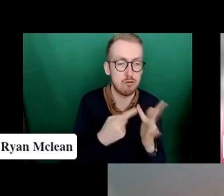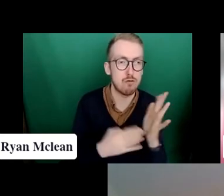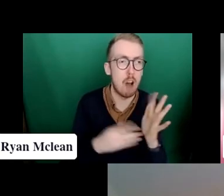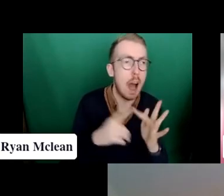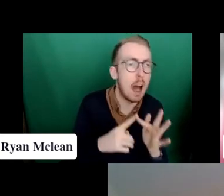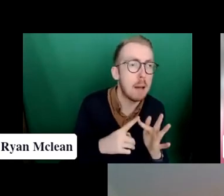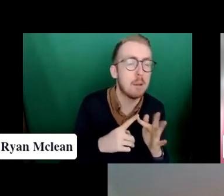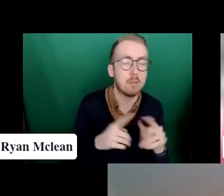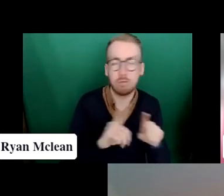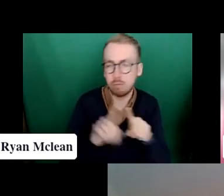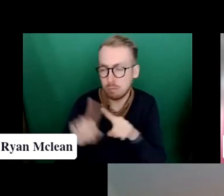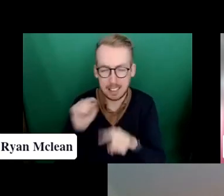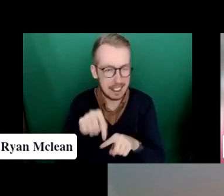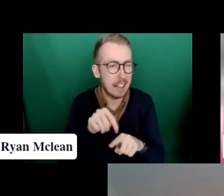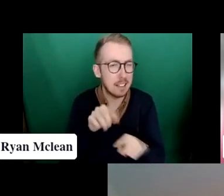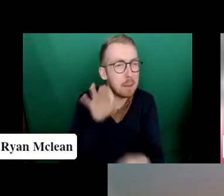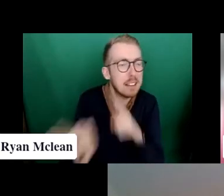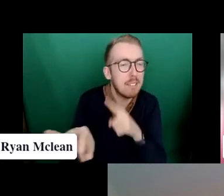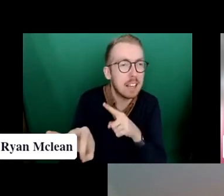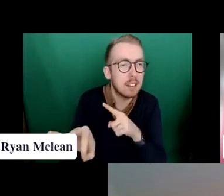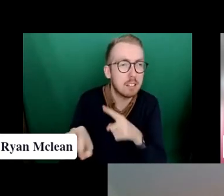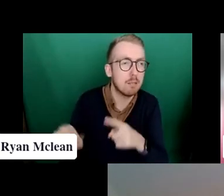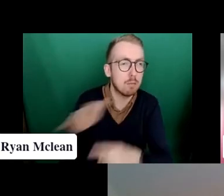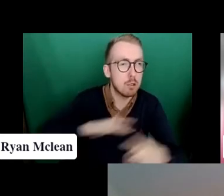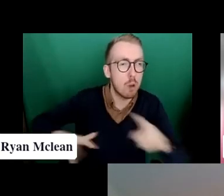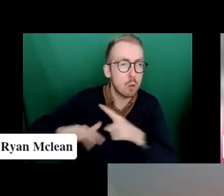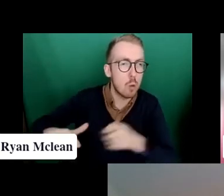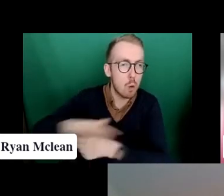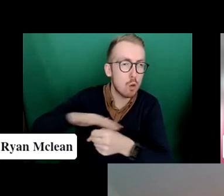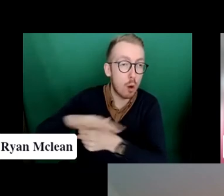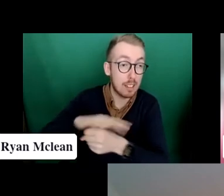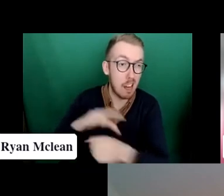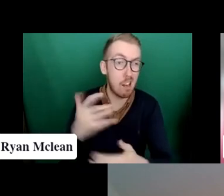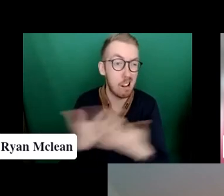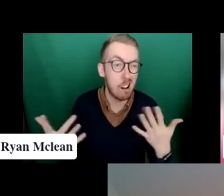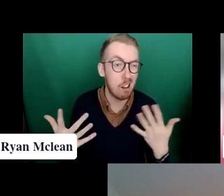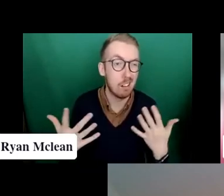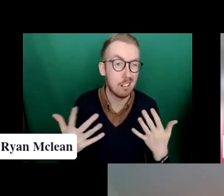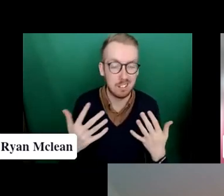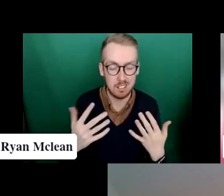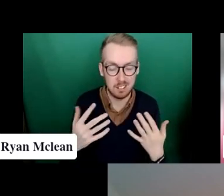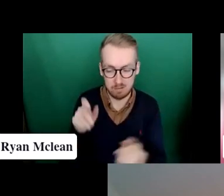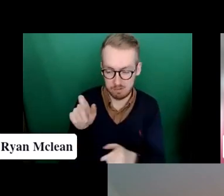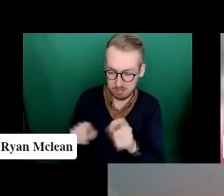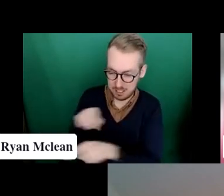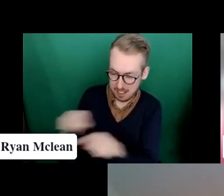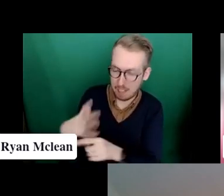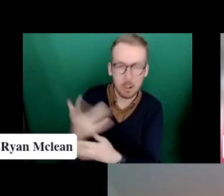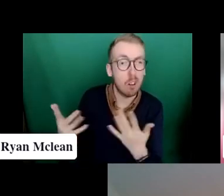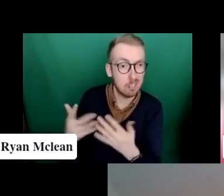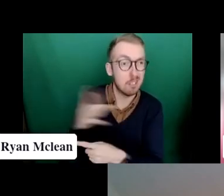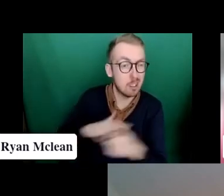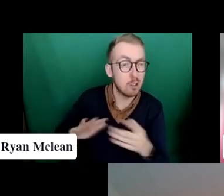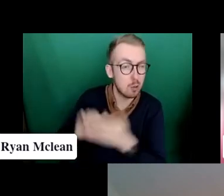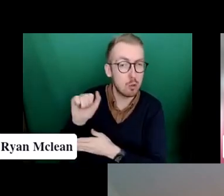social context. And I think actually a lot of young people have so much social and cultural capital, but it's not